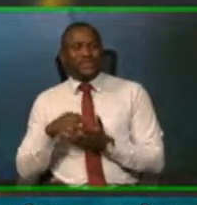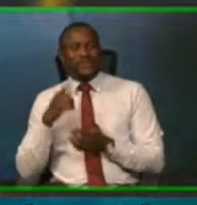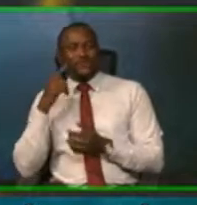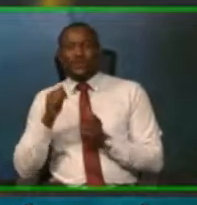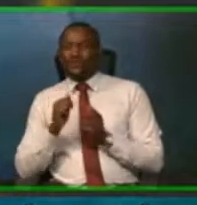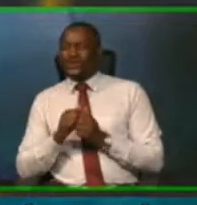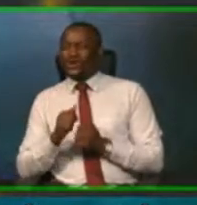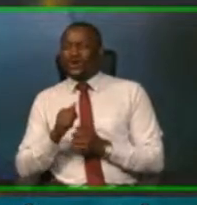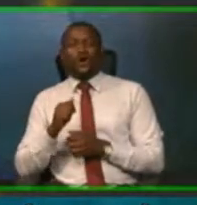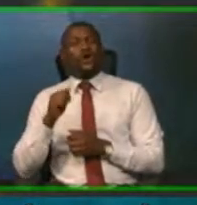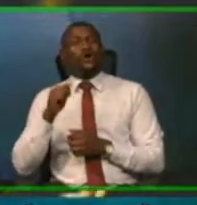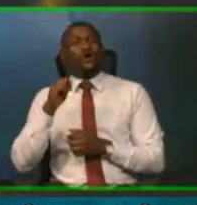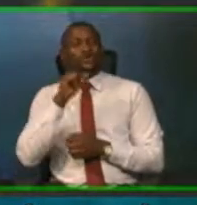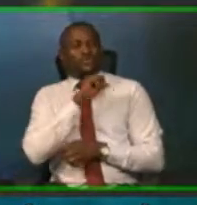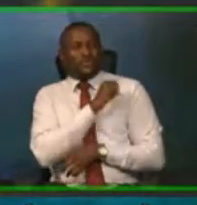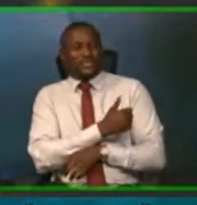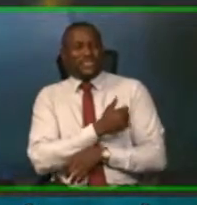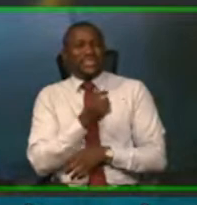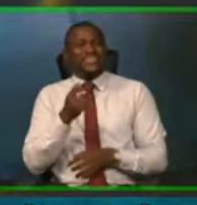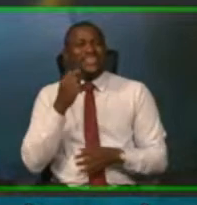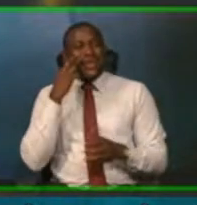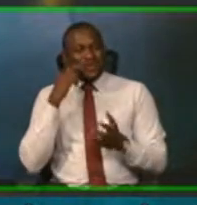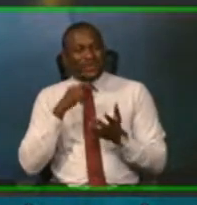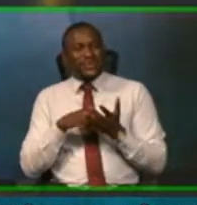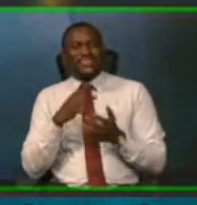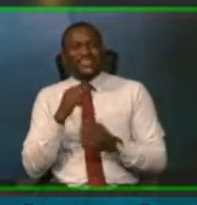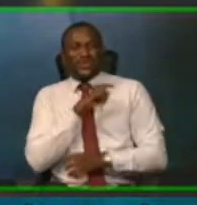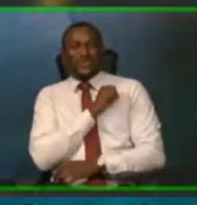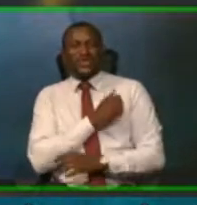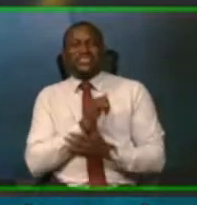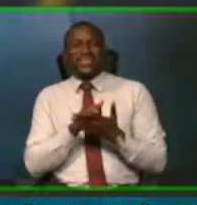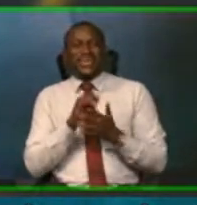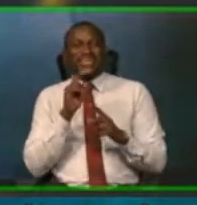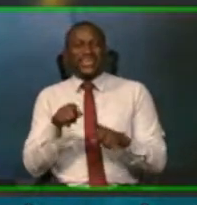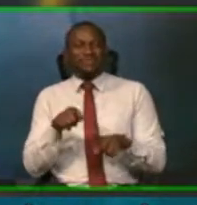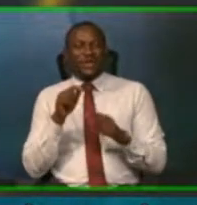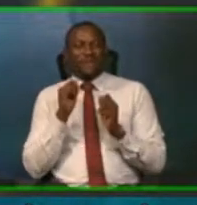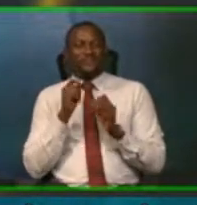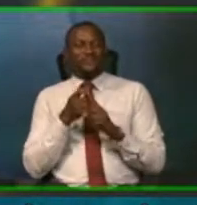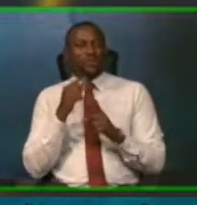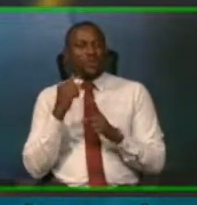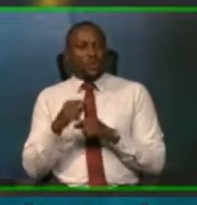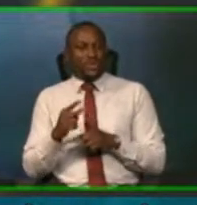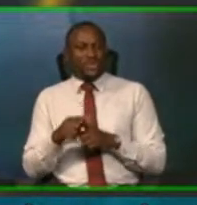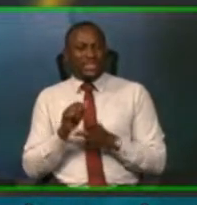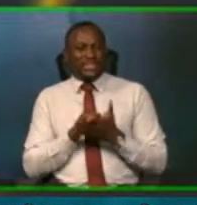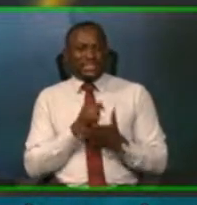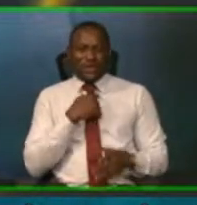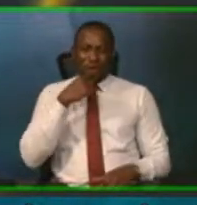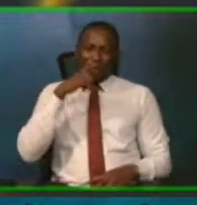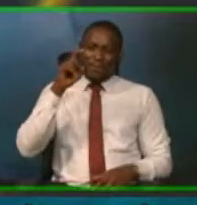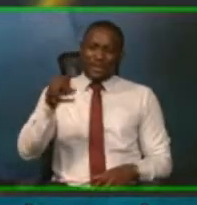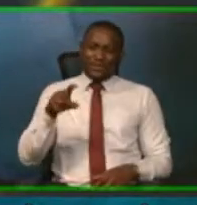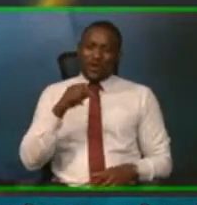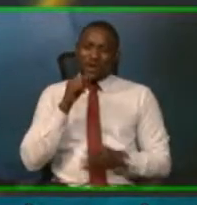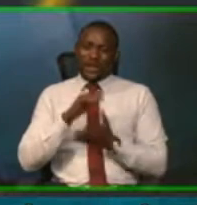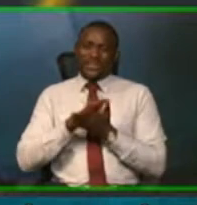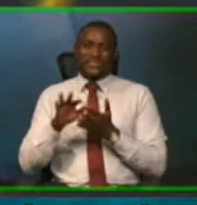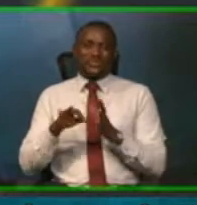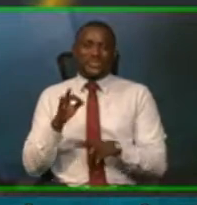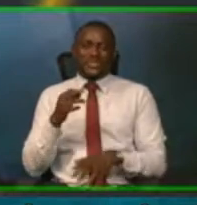they acknowledged the authority that came from the word, commanded he even the unclean spirit, and they do obey